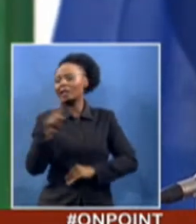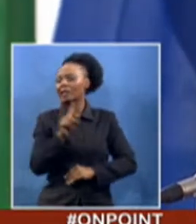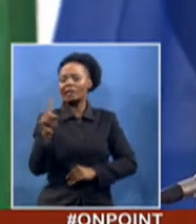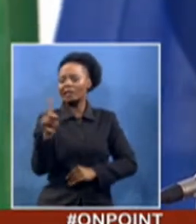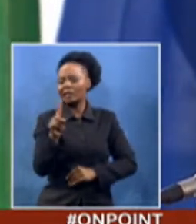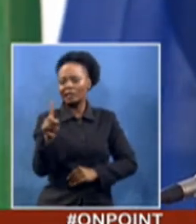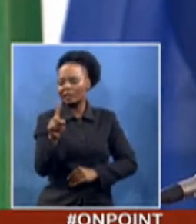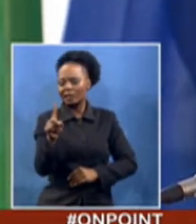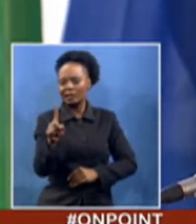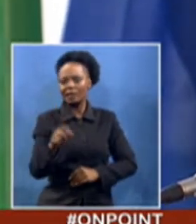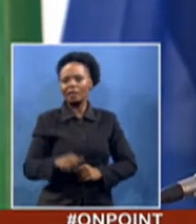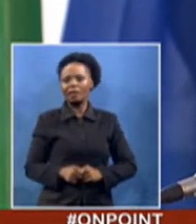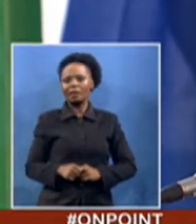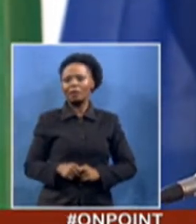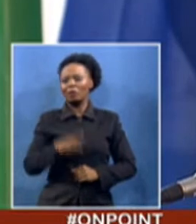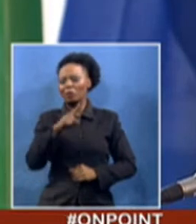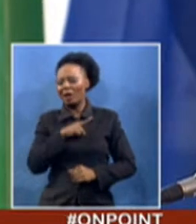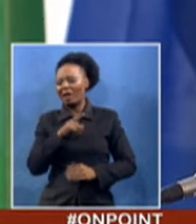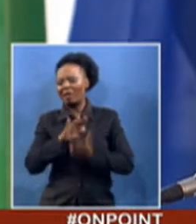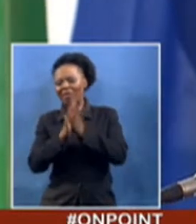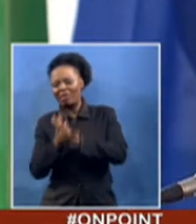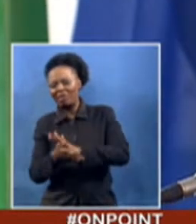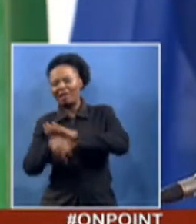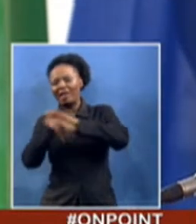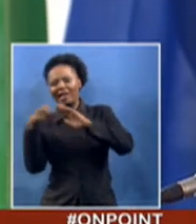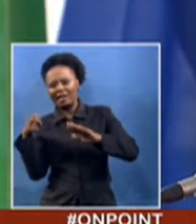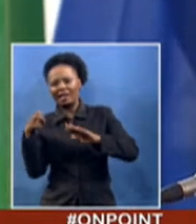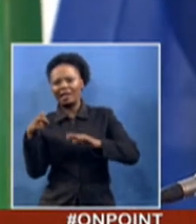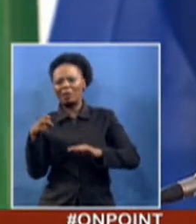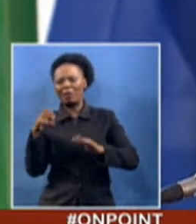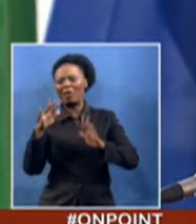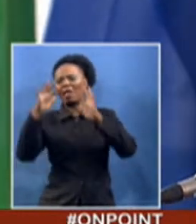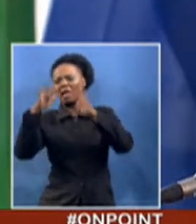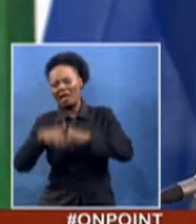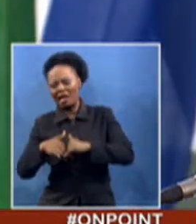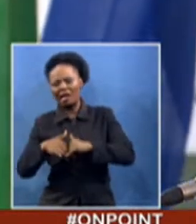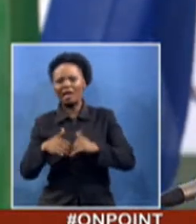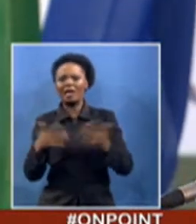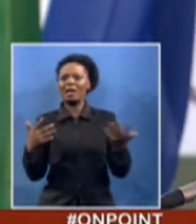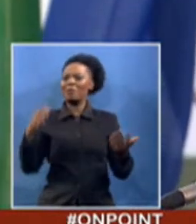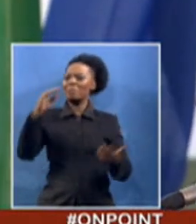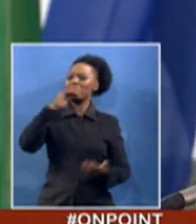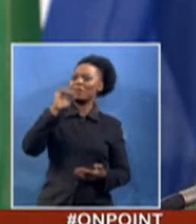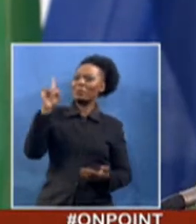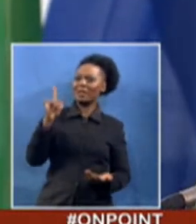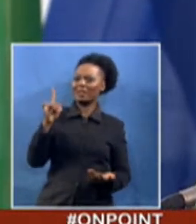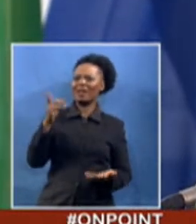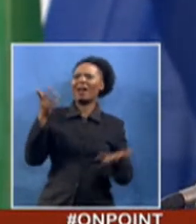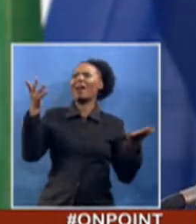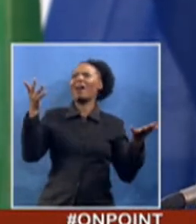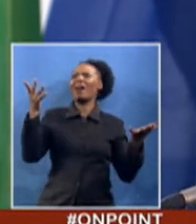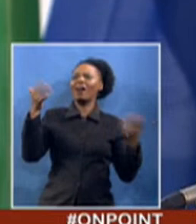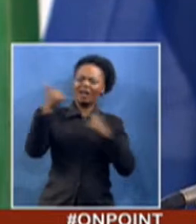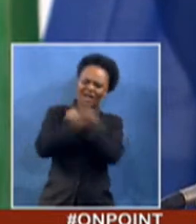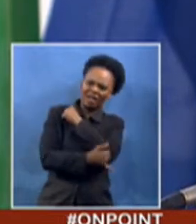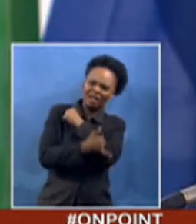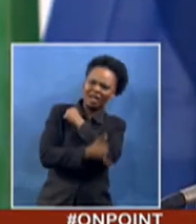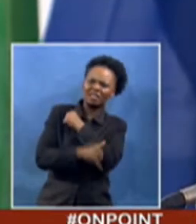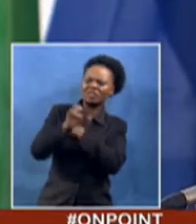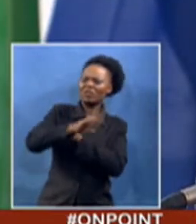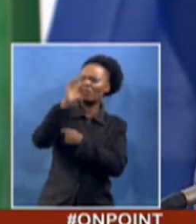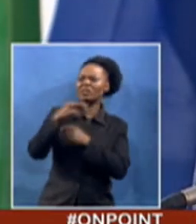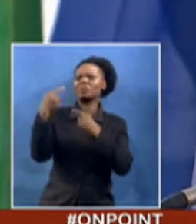because of the vandalism, then we will be appearing as a country that is